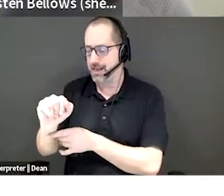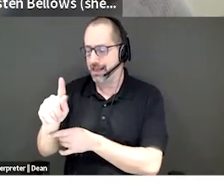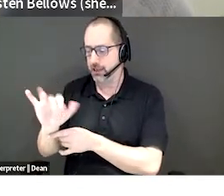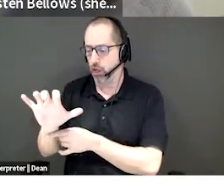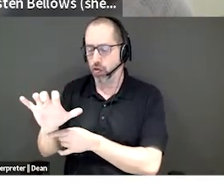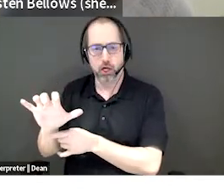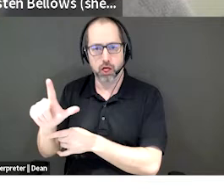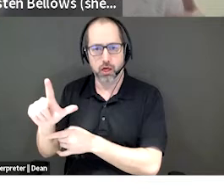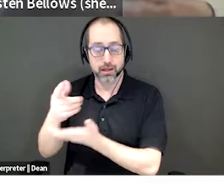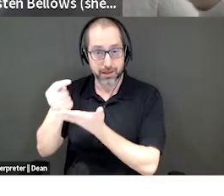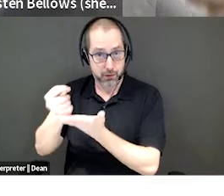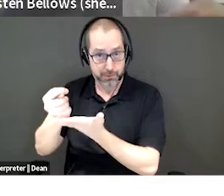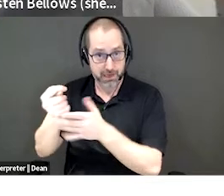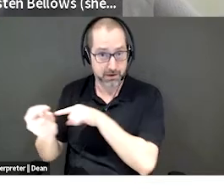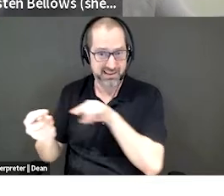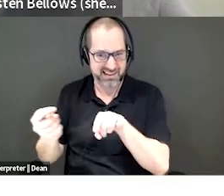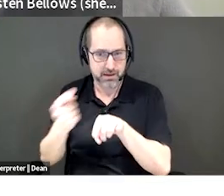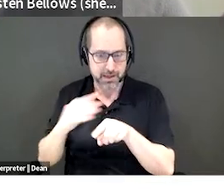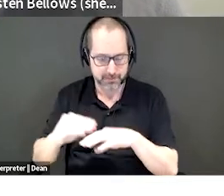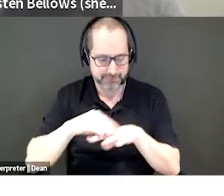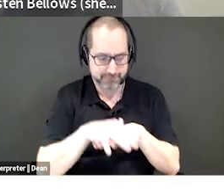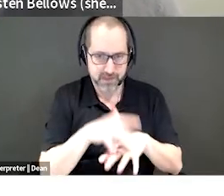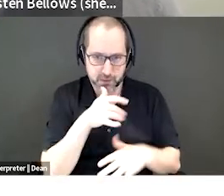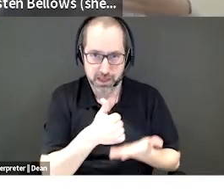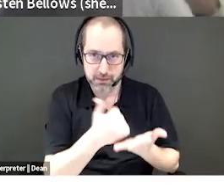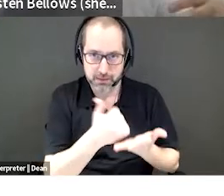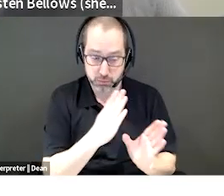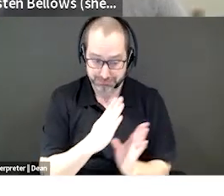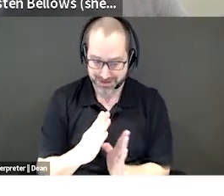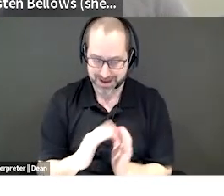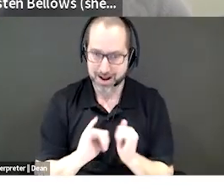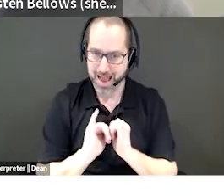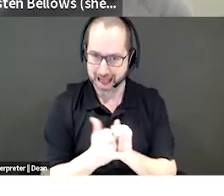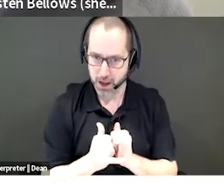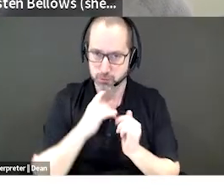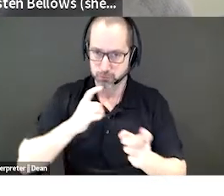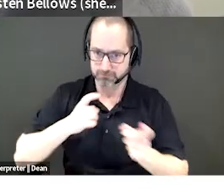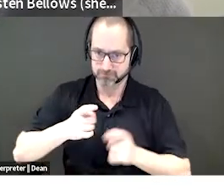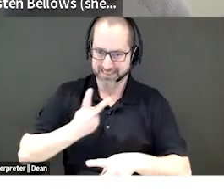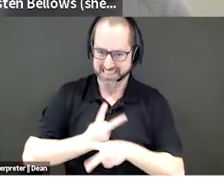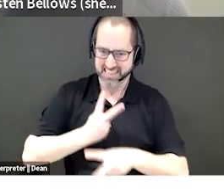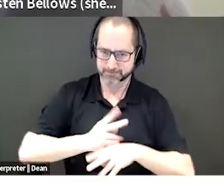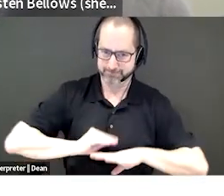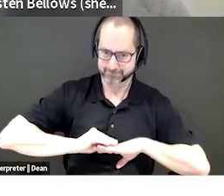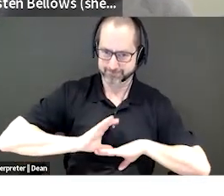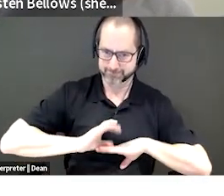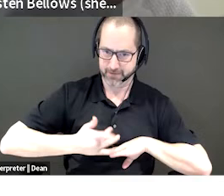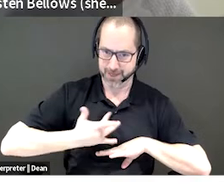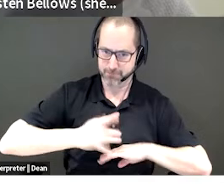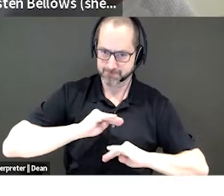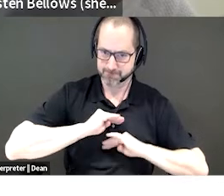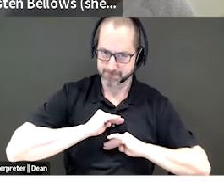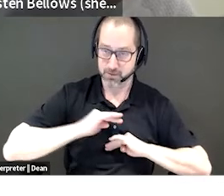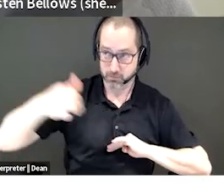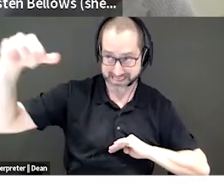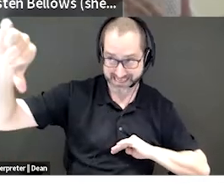plan. If you plan how you will cope effectively and follow through on that plan when the stressor happens, you are more likely